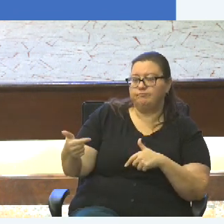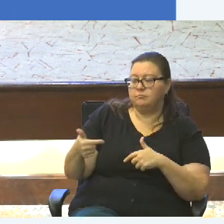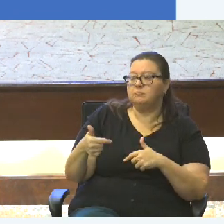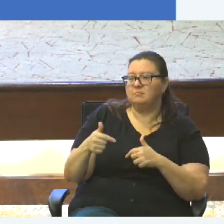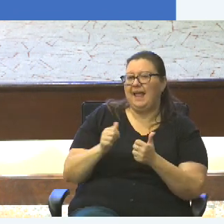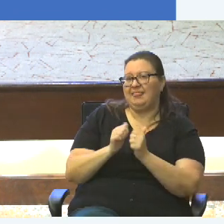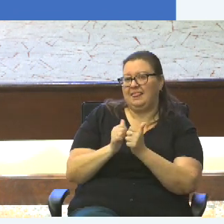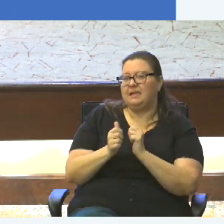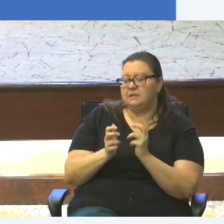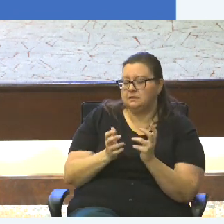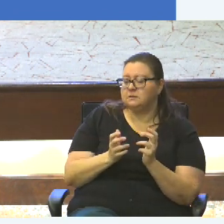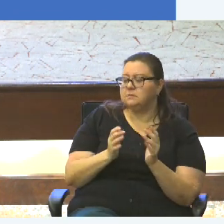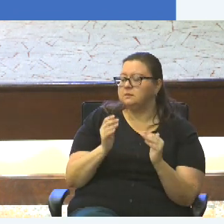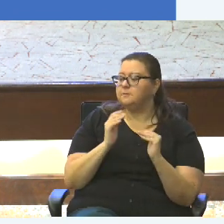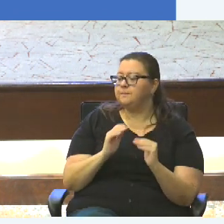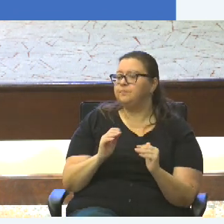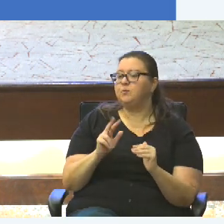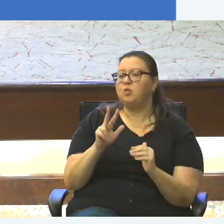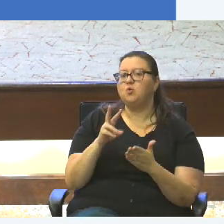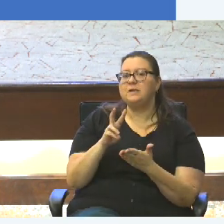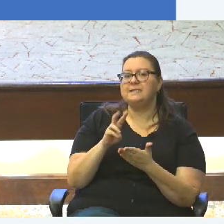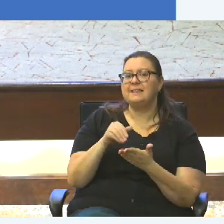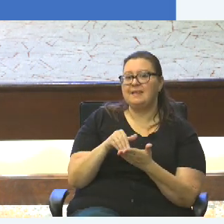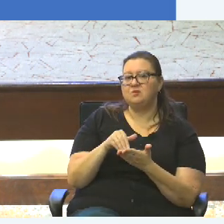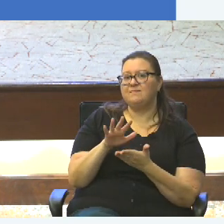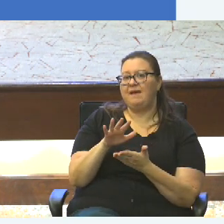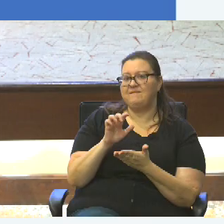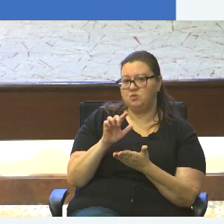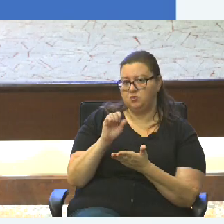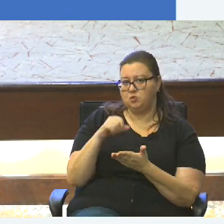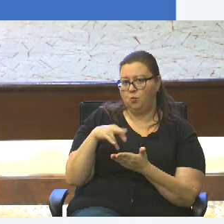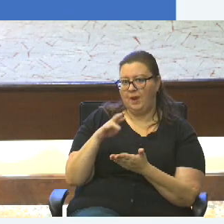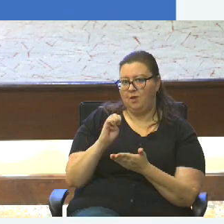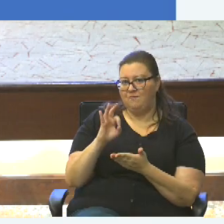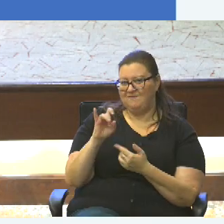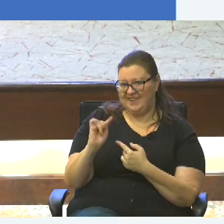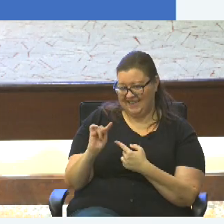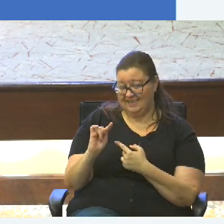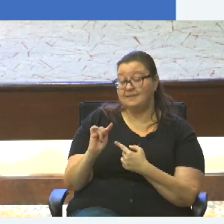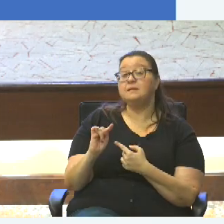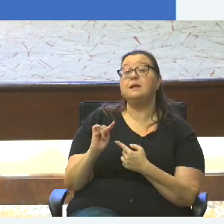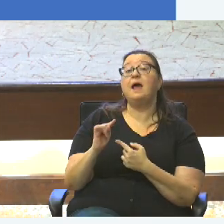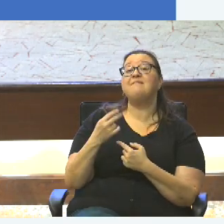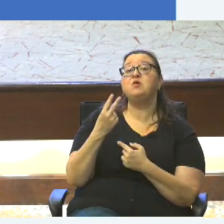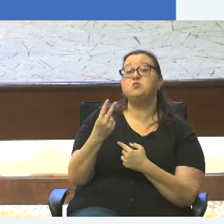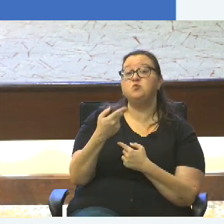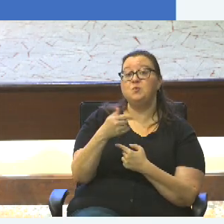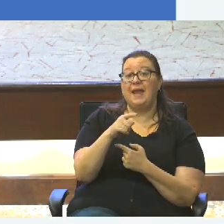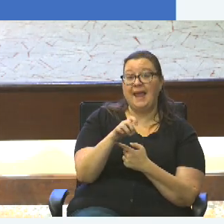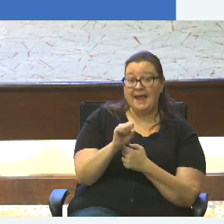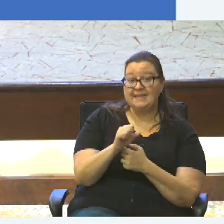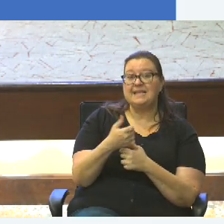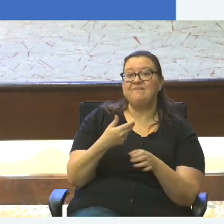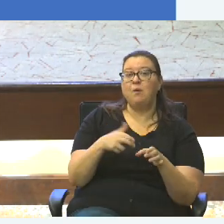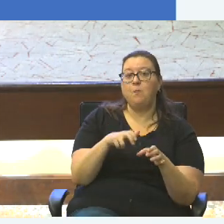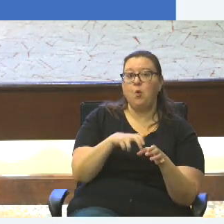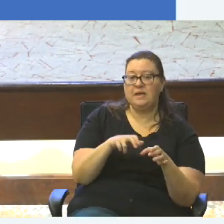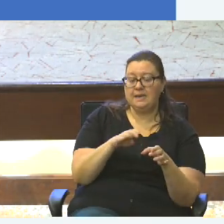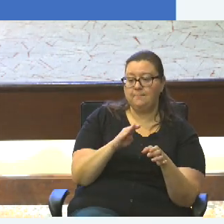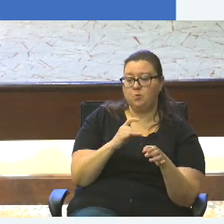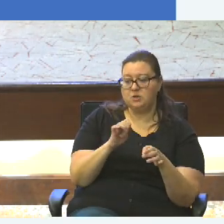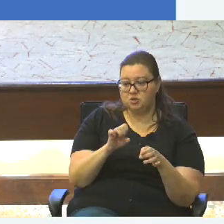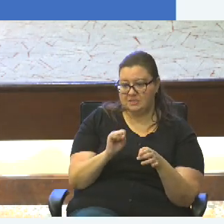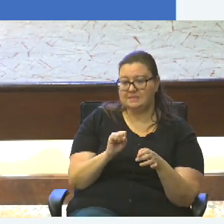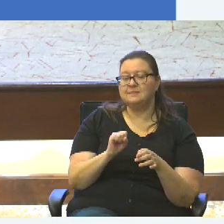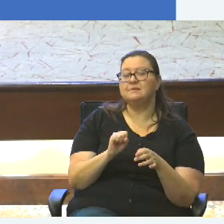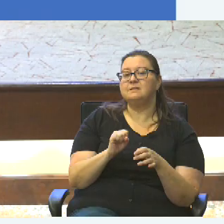The terminal building is 36,500 square feet, includes, of course, 2 airline passenger gates with boarding bridges. Avis and Enterprise Rental Car are